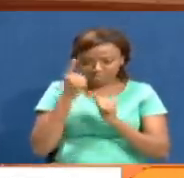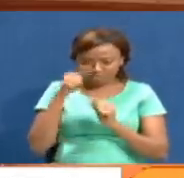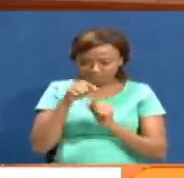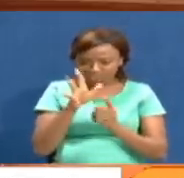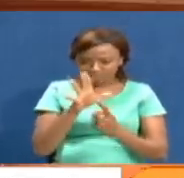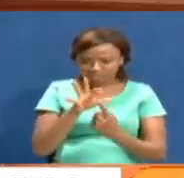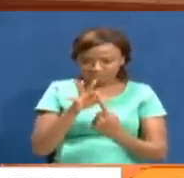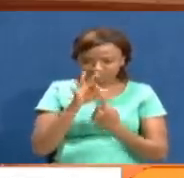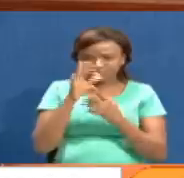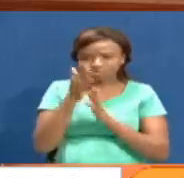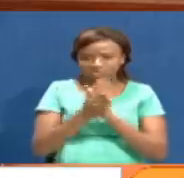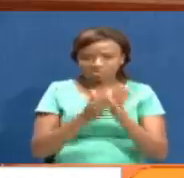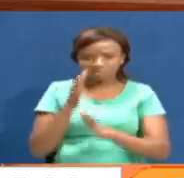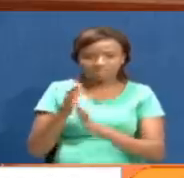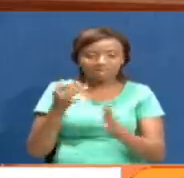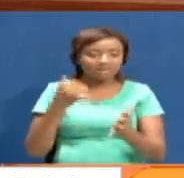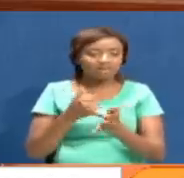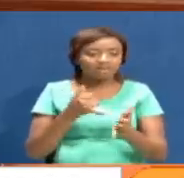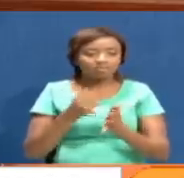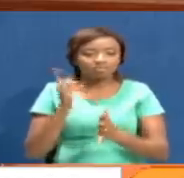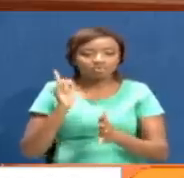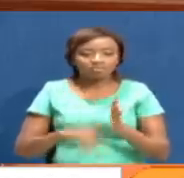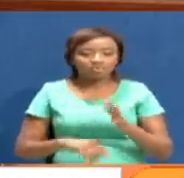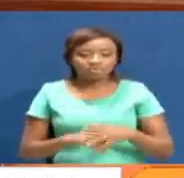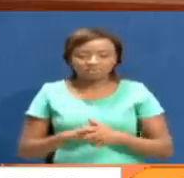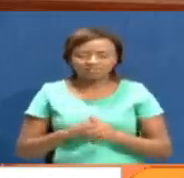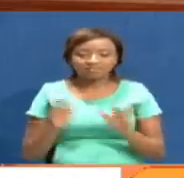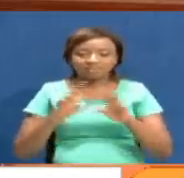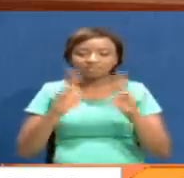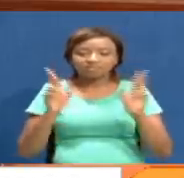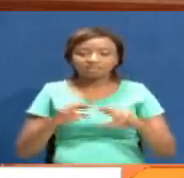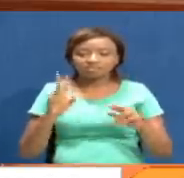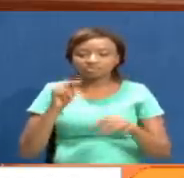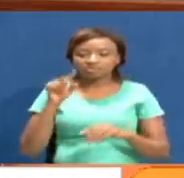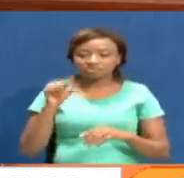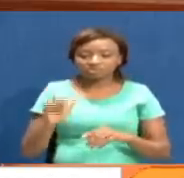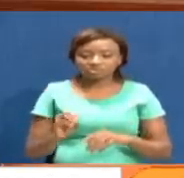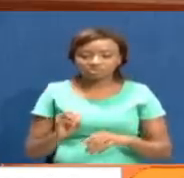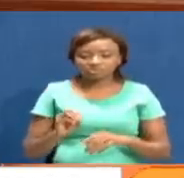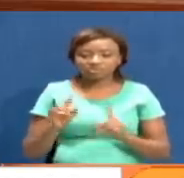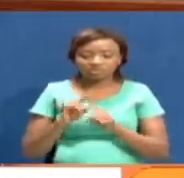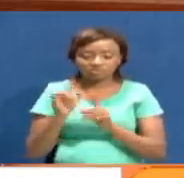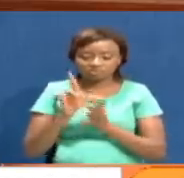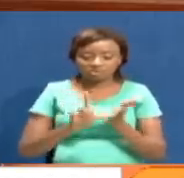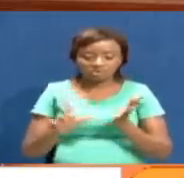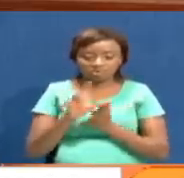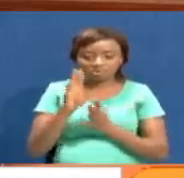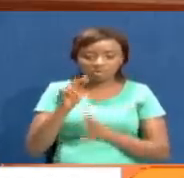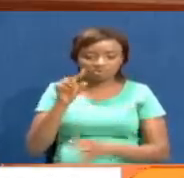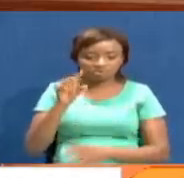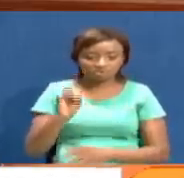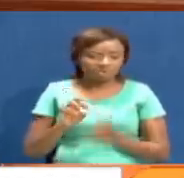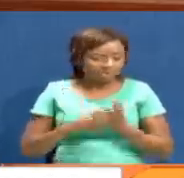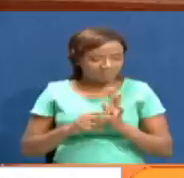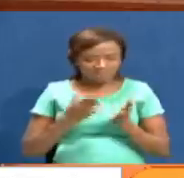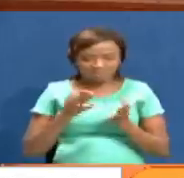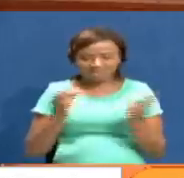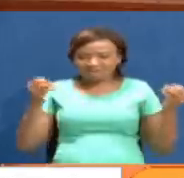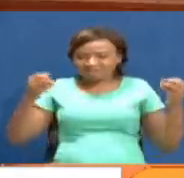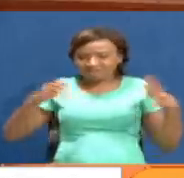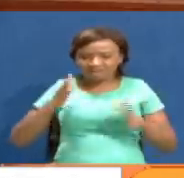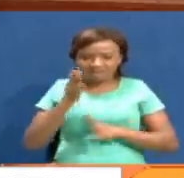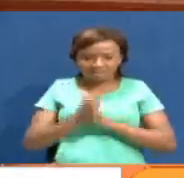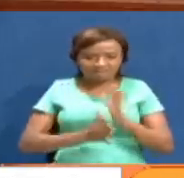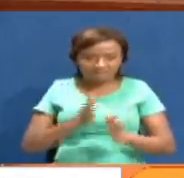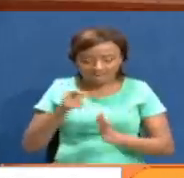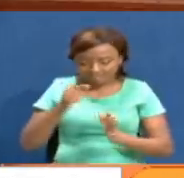planning areas, including international NGOs and local NGOs. So there was an elaborate plan.